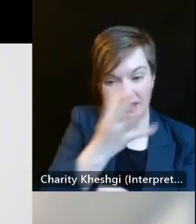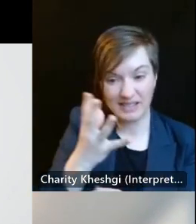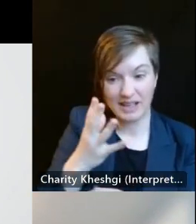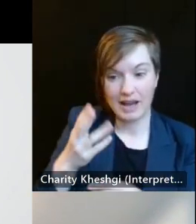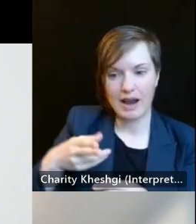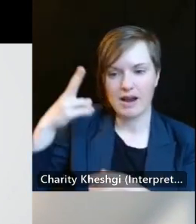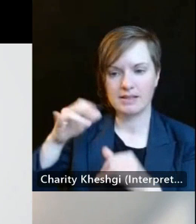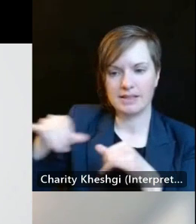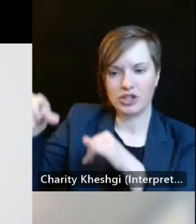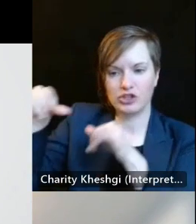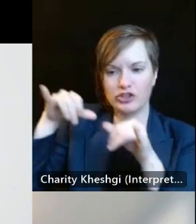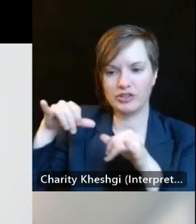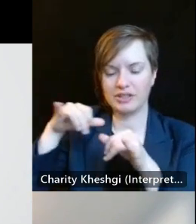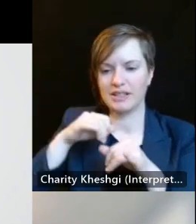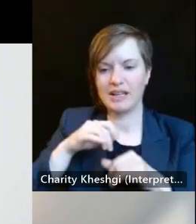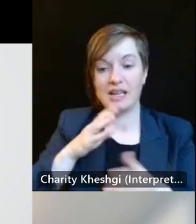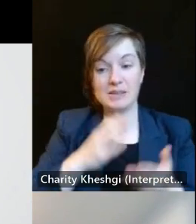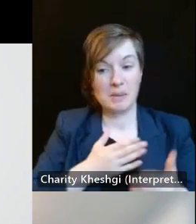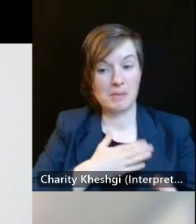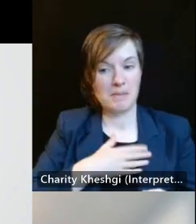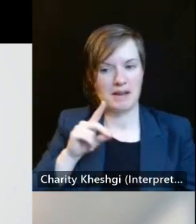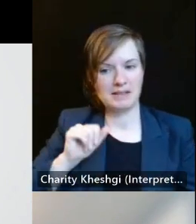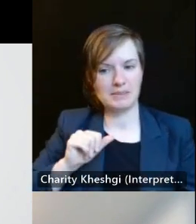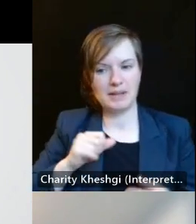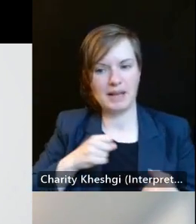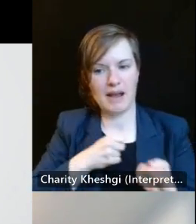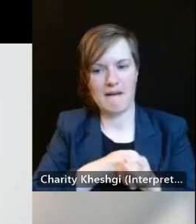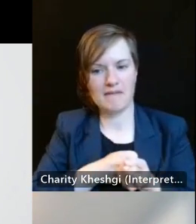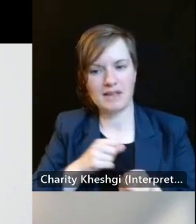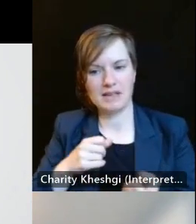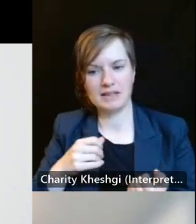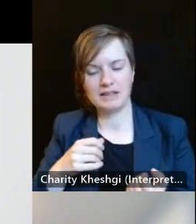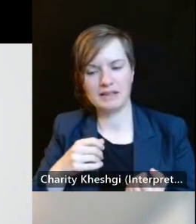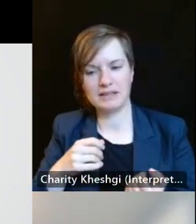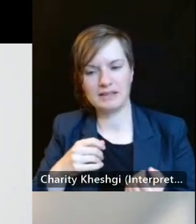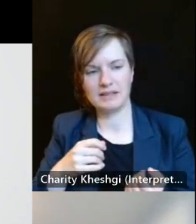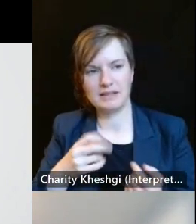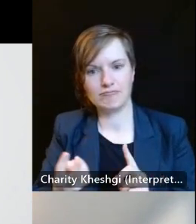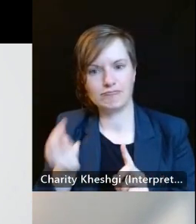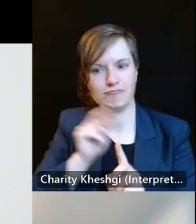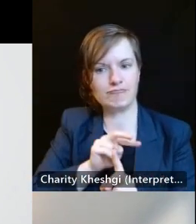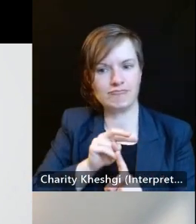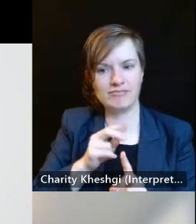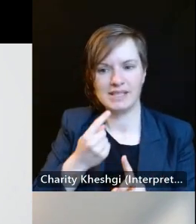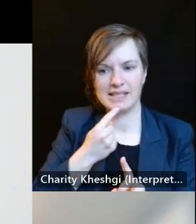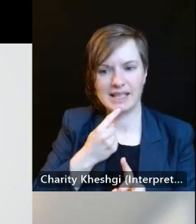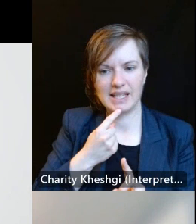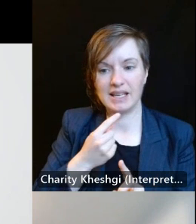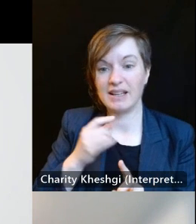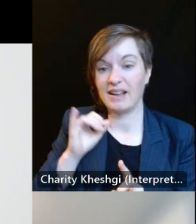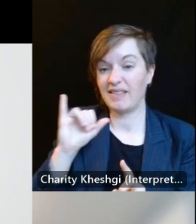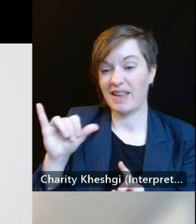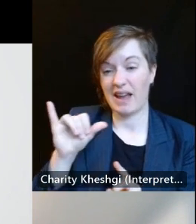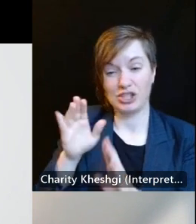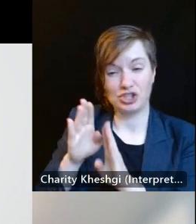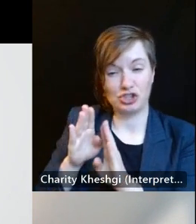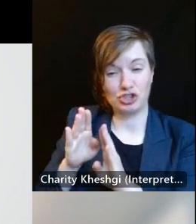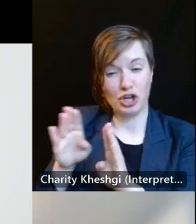disability advocate side speaking here, would say that it would generally be a rare